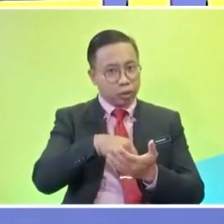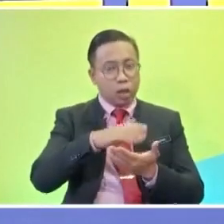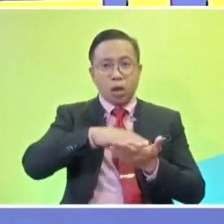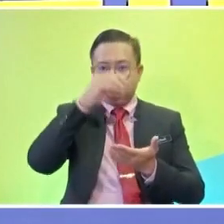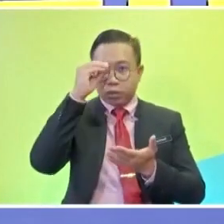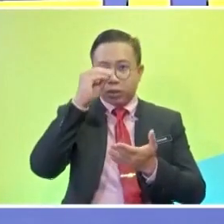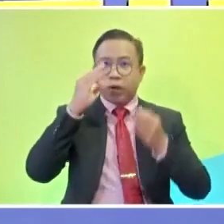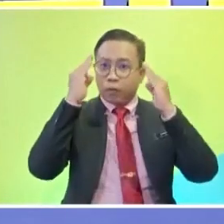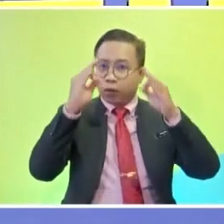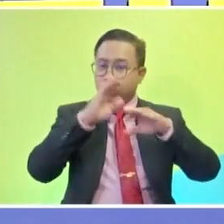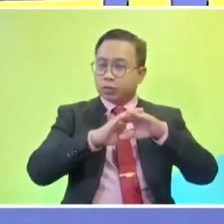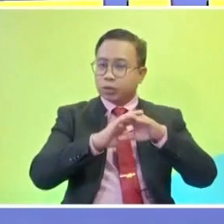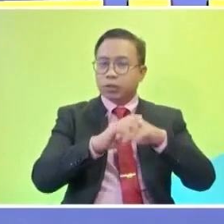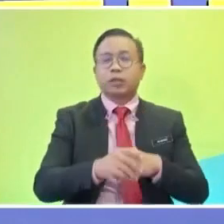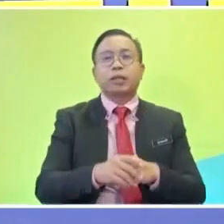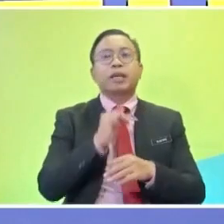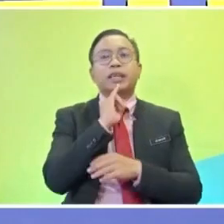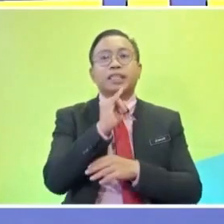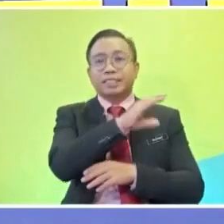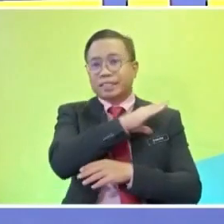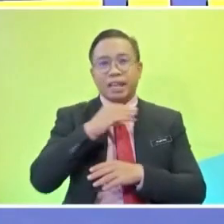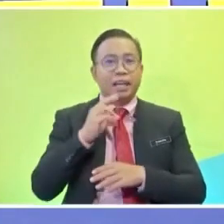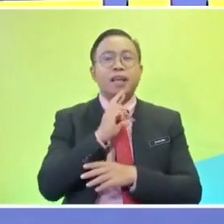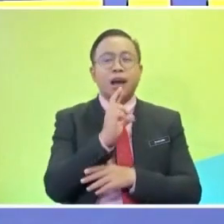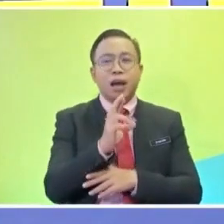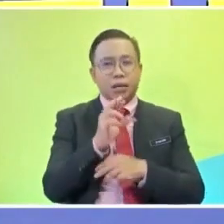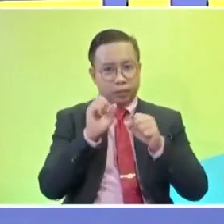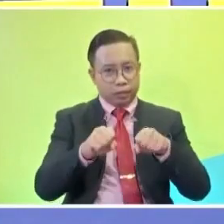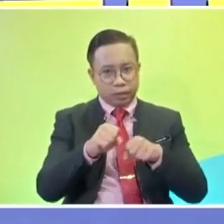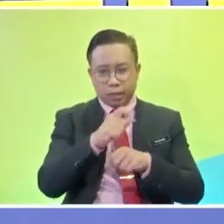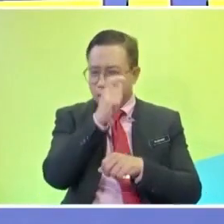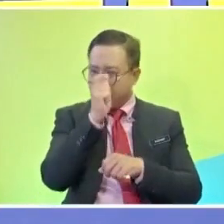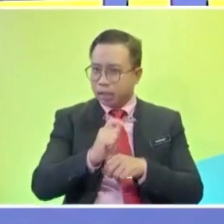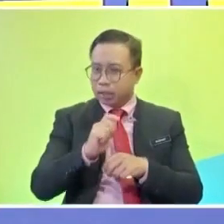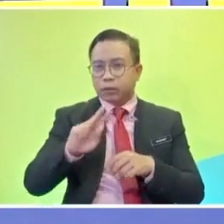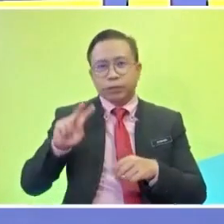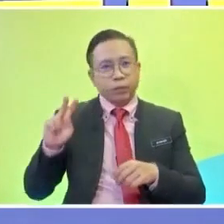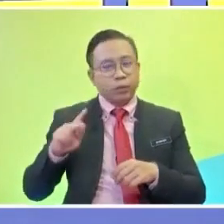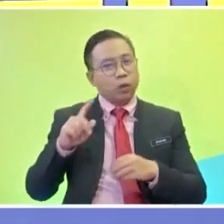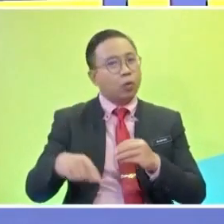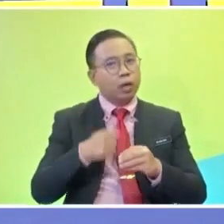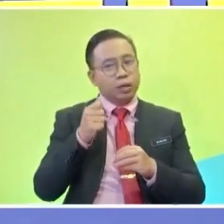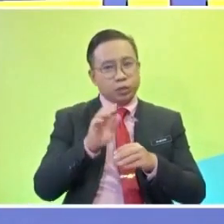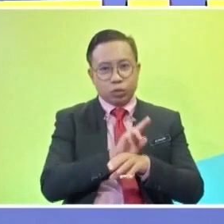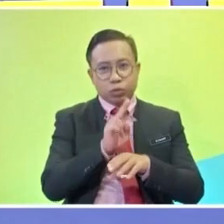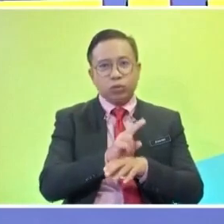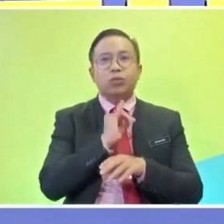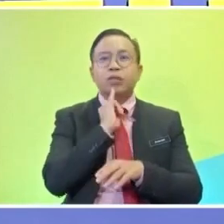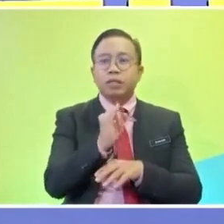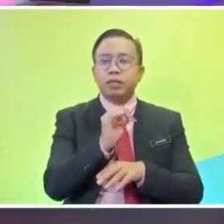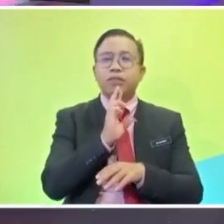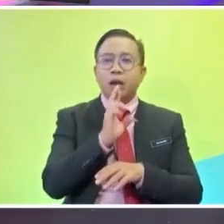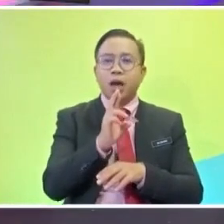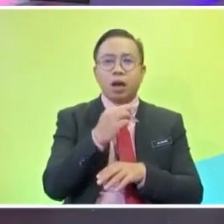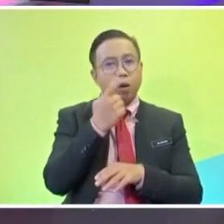focus is on the word is and are. Maybe can I ask pupils, when do we use is and when do we use are? Can you tell me,